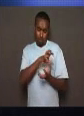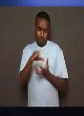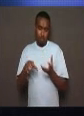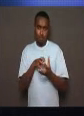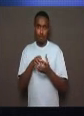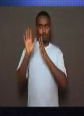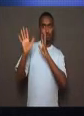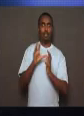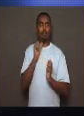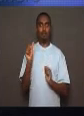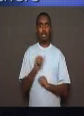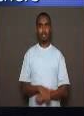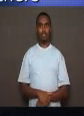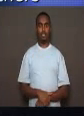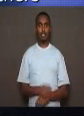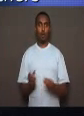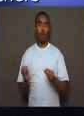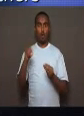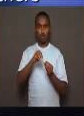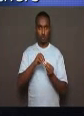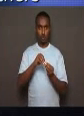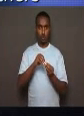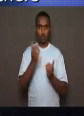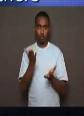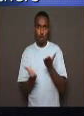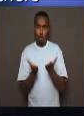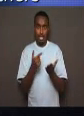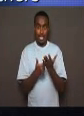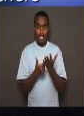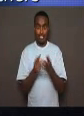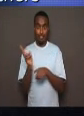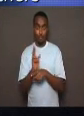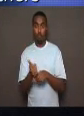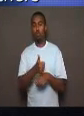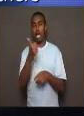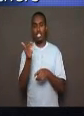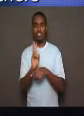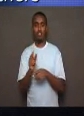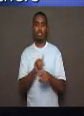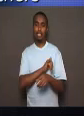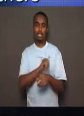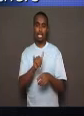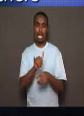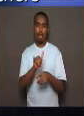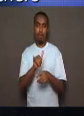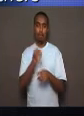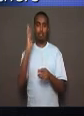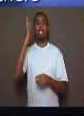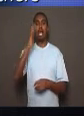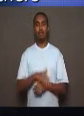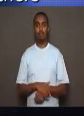ruining any surprises. Also, compare this film to other films in the same